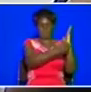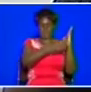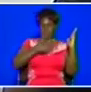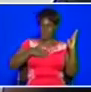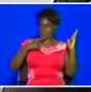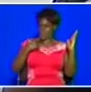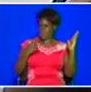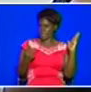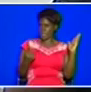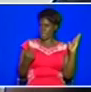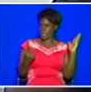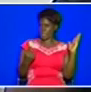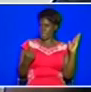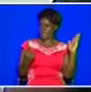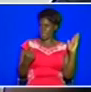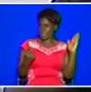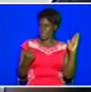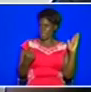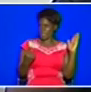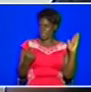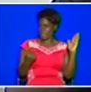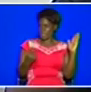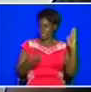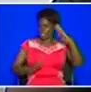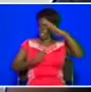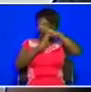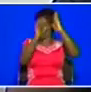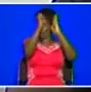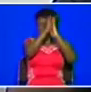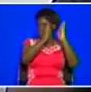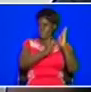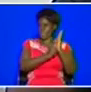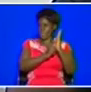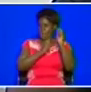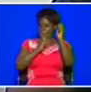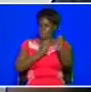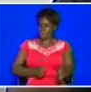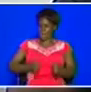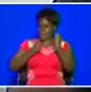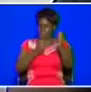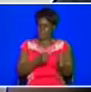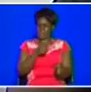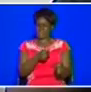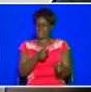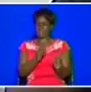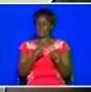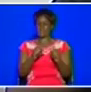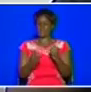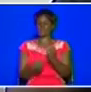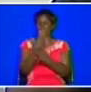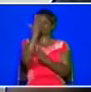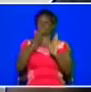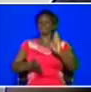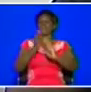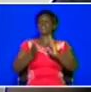have said that very clearly. What are our priorities? Our main priority in the short term, we have said, is agriculture. Because agriculture can grow very quickly